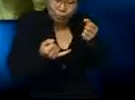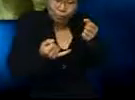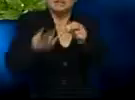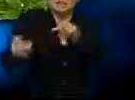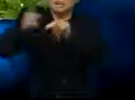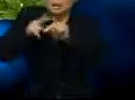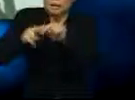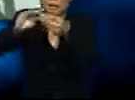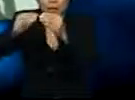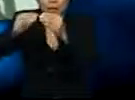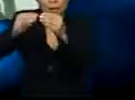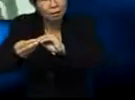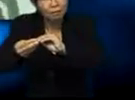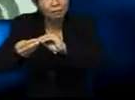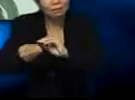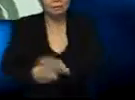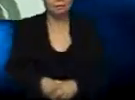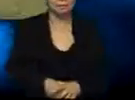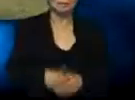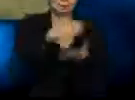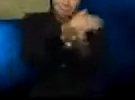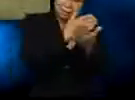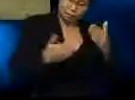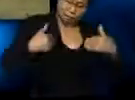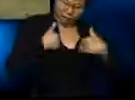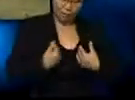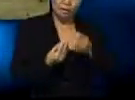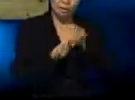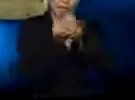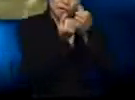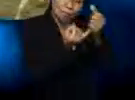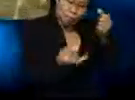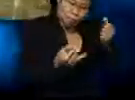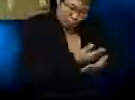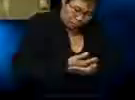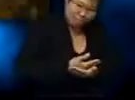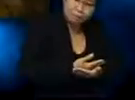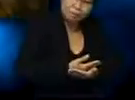their numbers. Some animals give birth to their young.